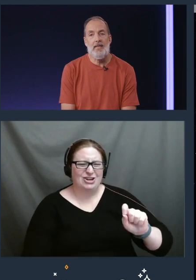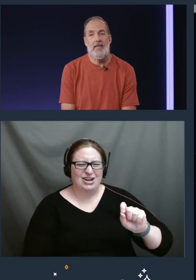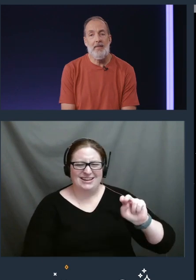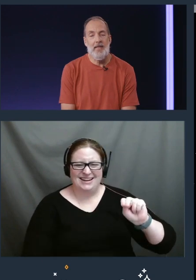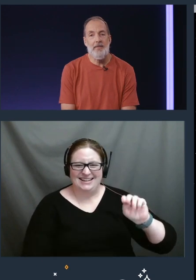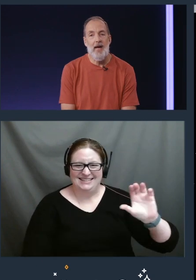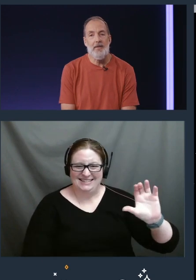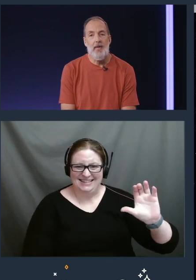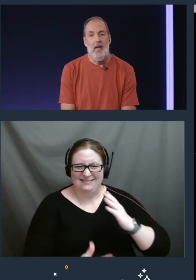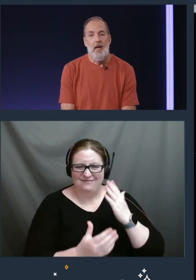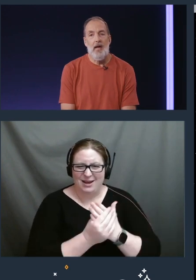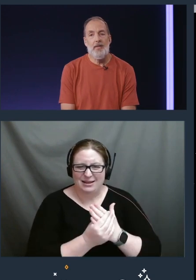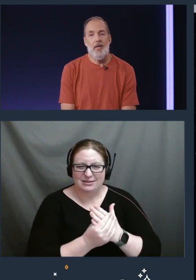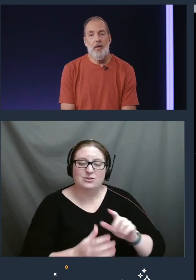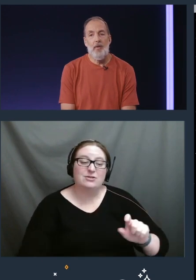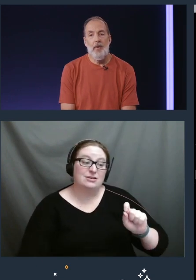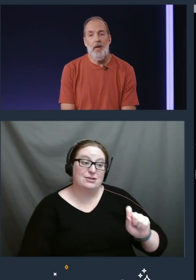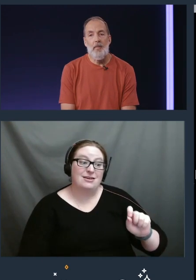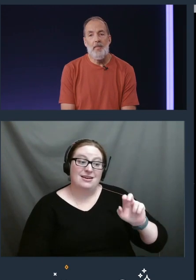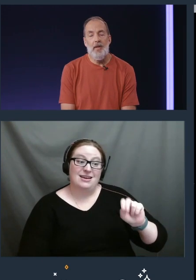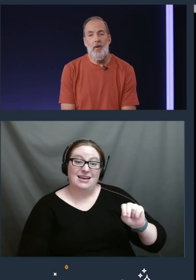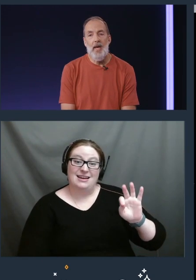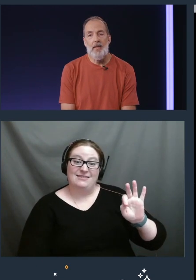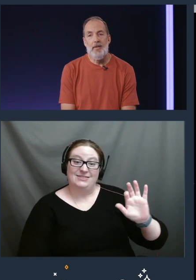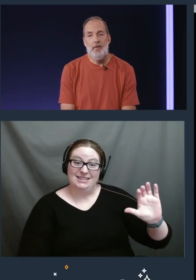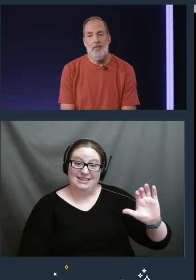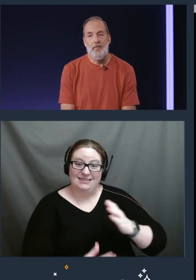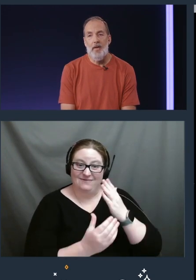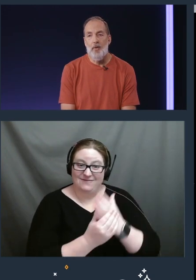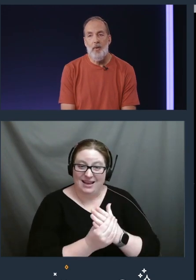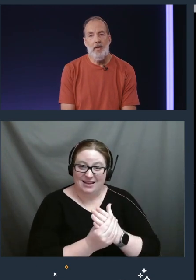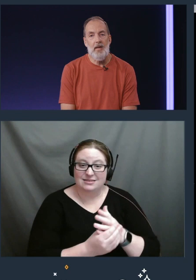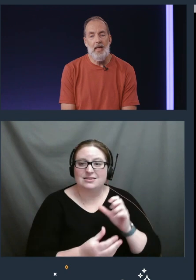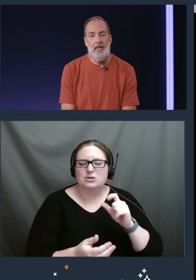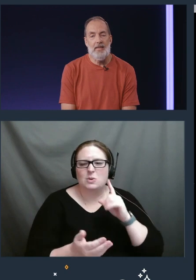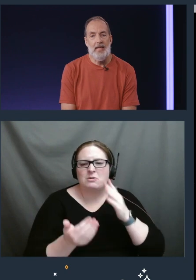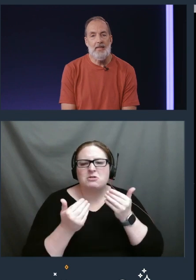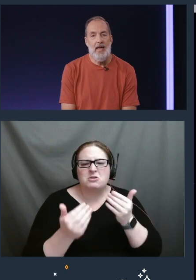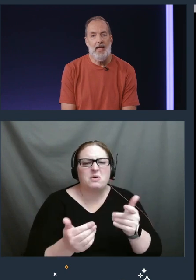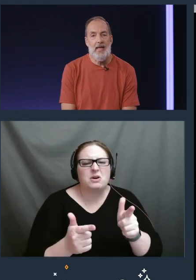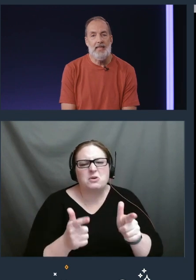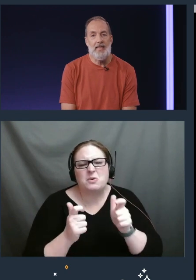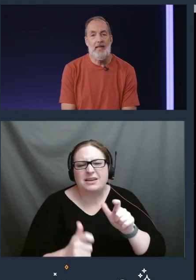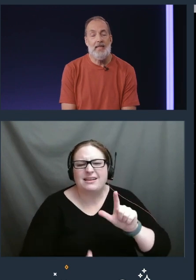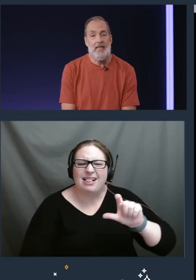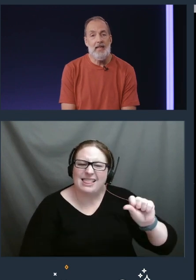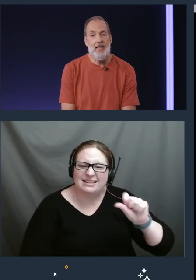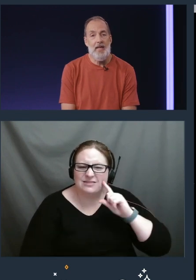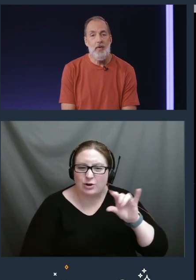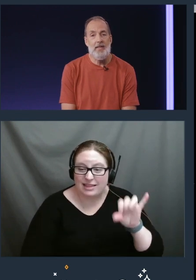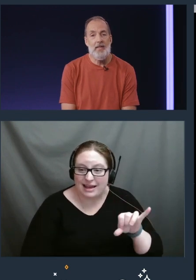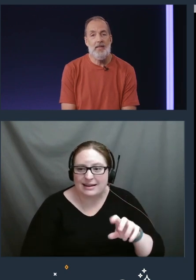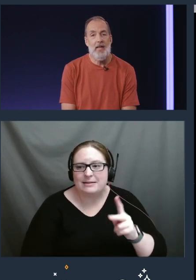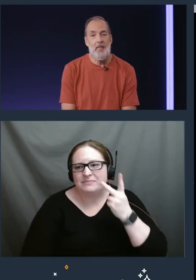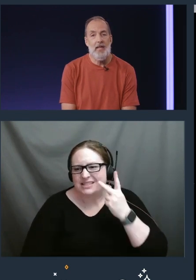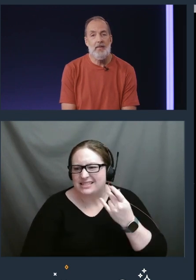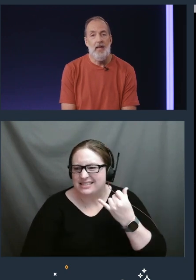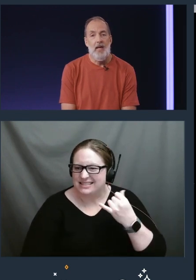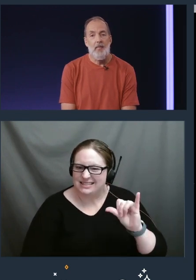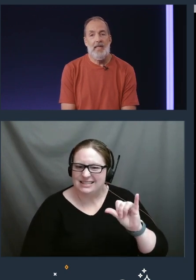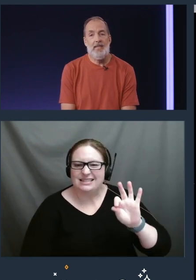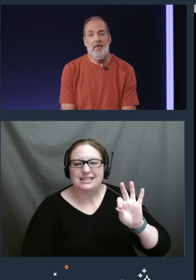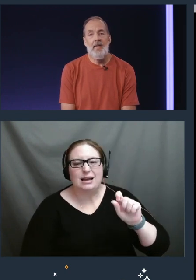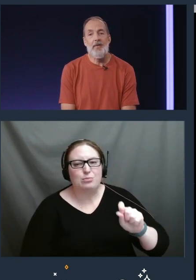net CFD files. I'm going to go ahead and just run a quick LS against that, and I see that it's still 9.6